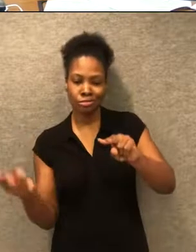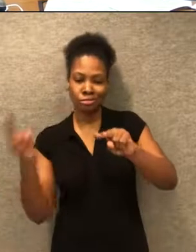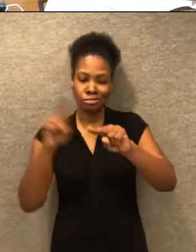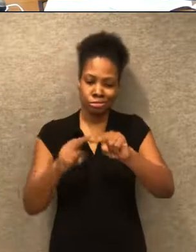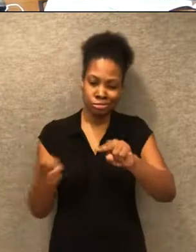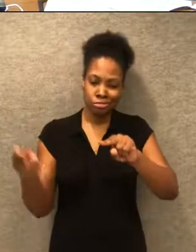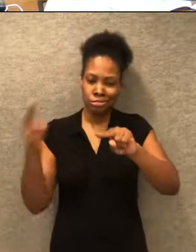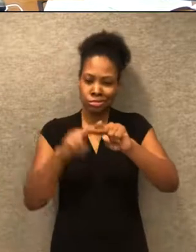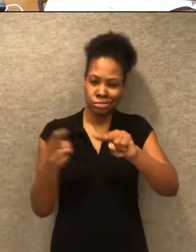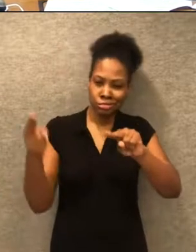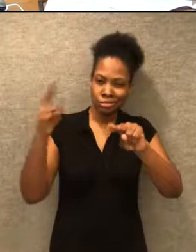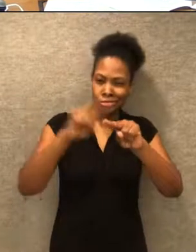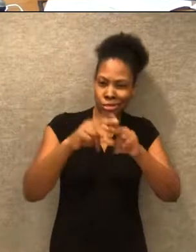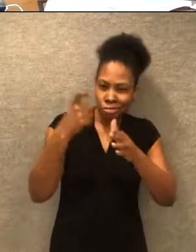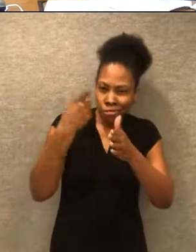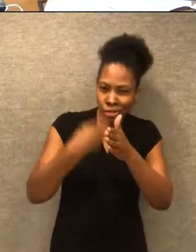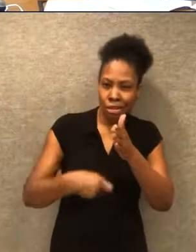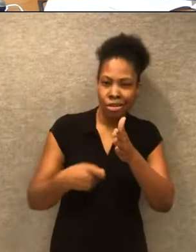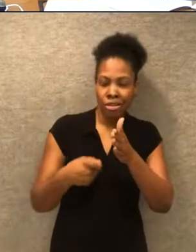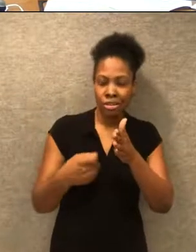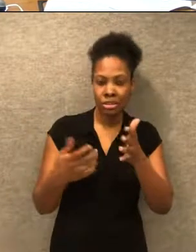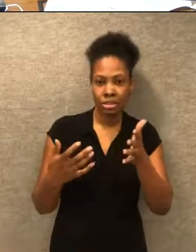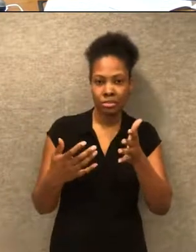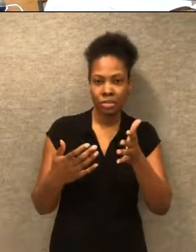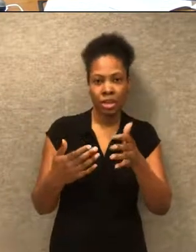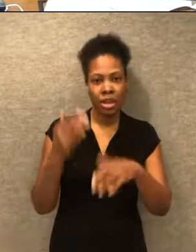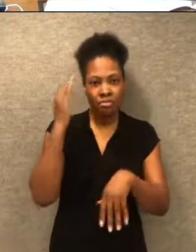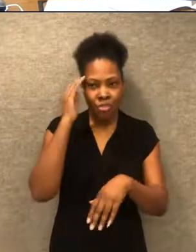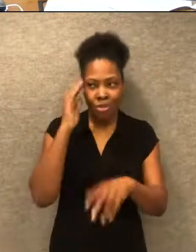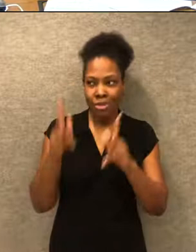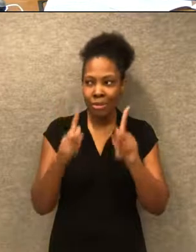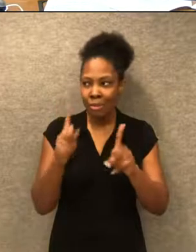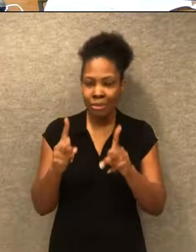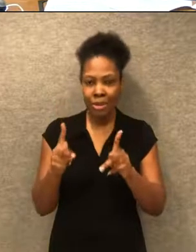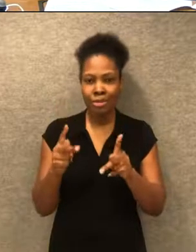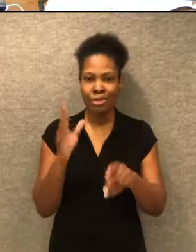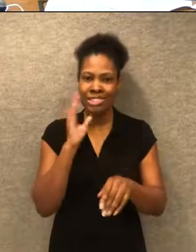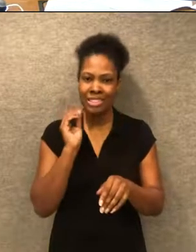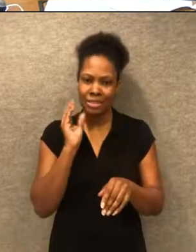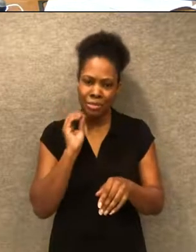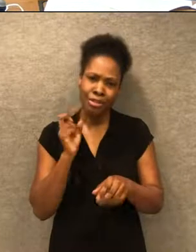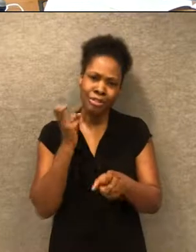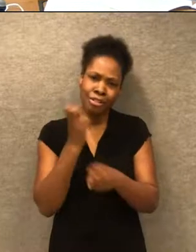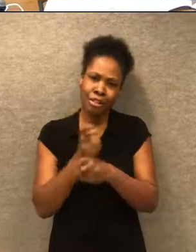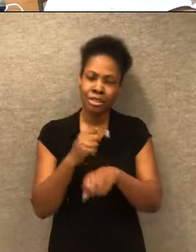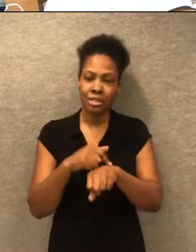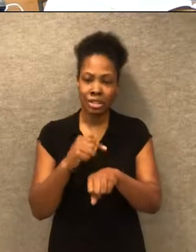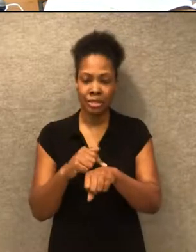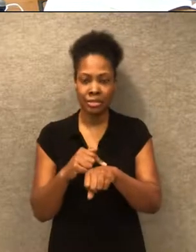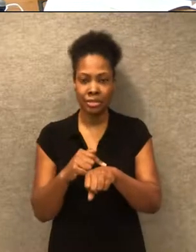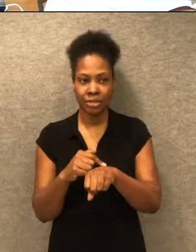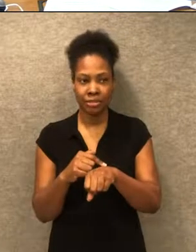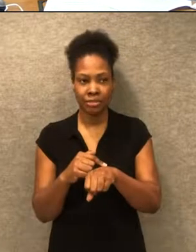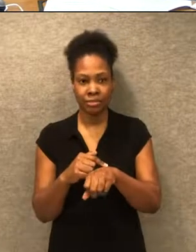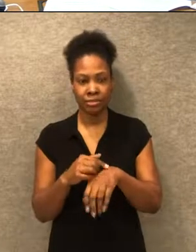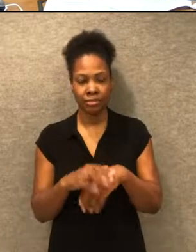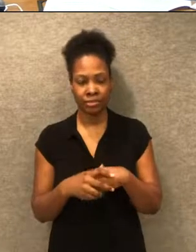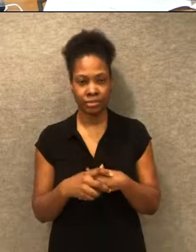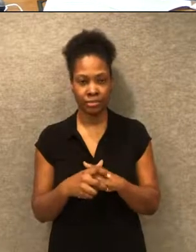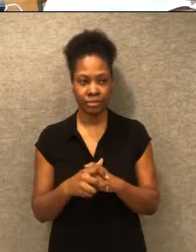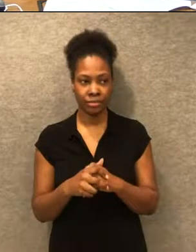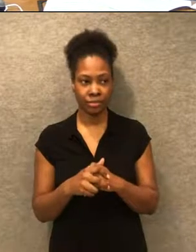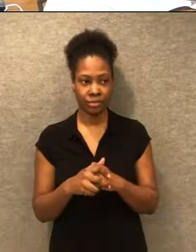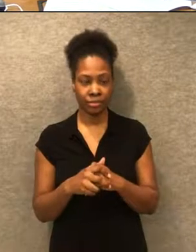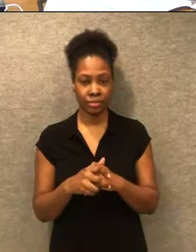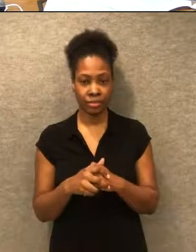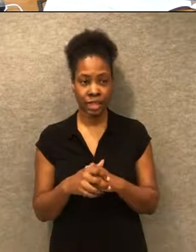in these stores, knowing that people are going through this pandemic. We're not trying to make no excuse, but we're trying to say you got to help also, because